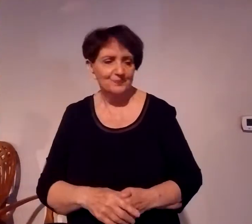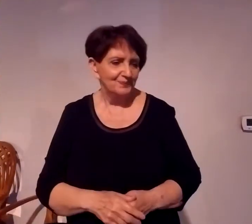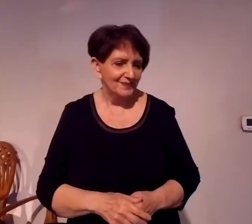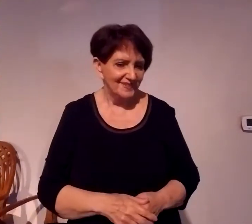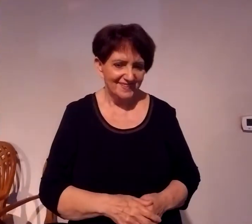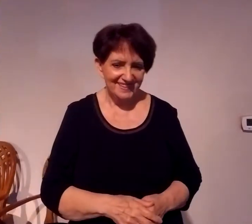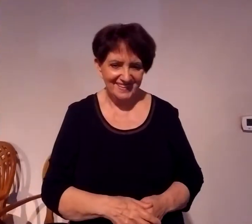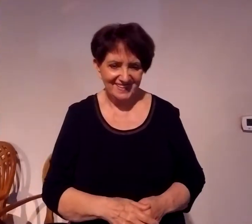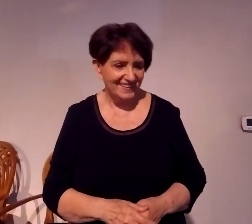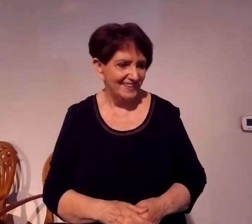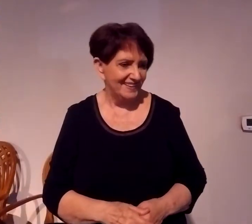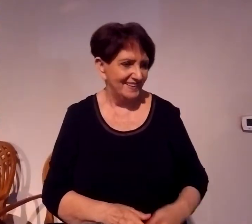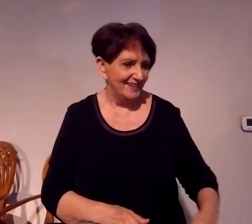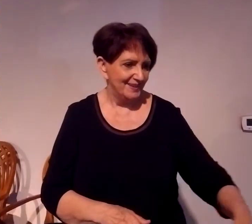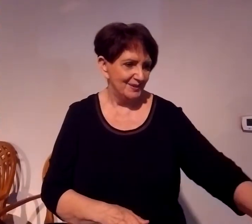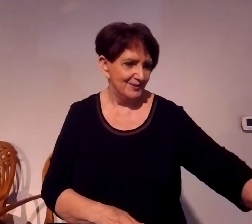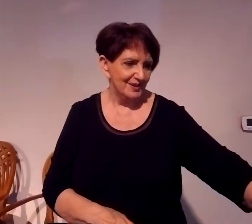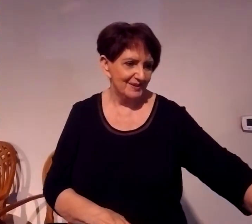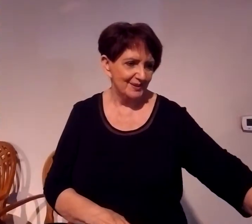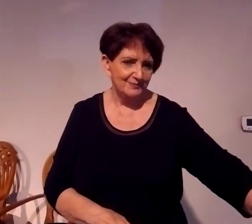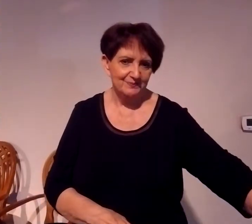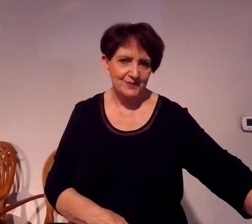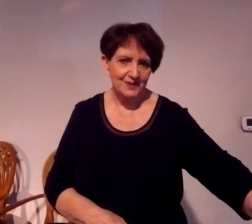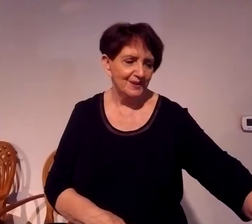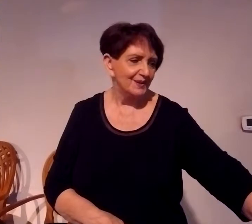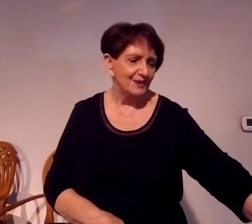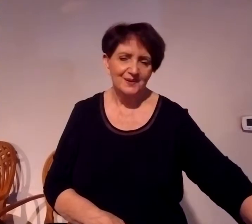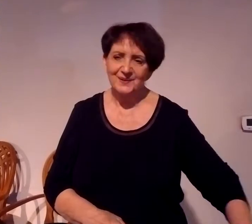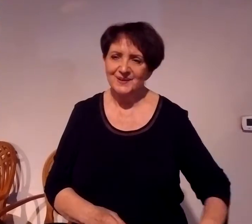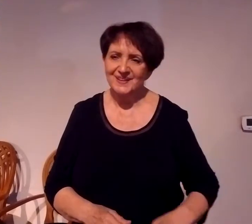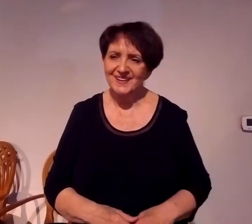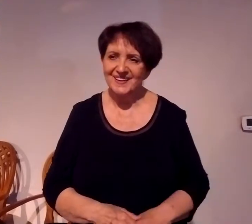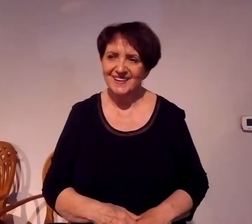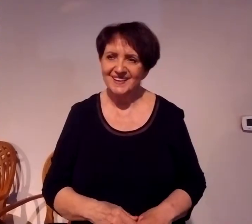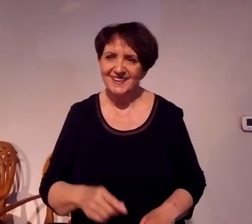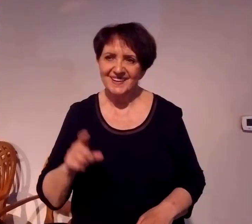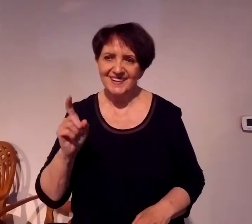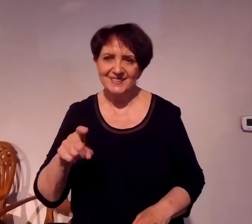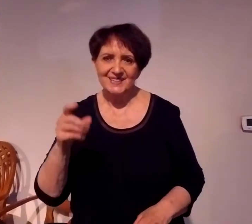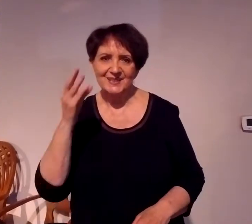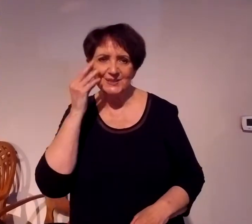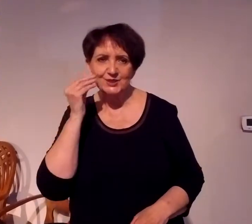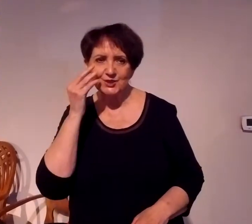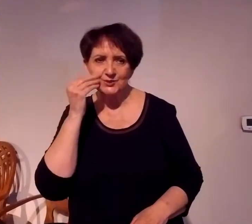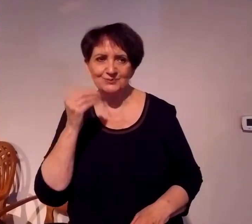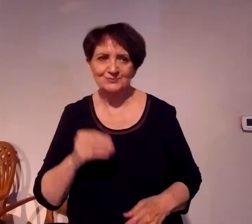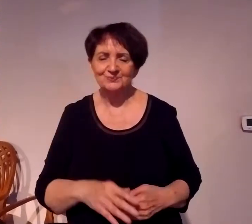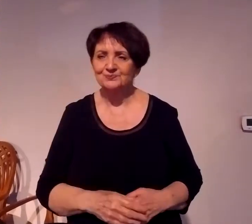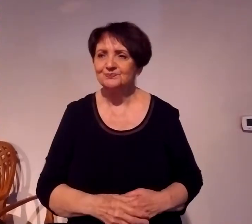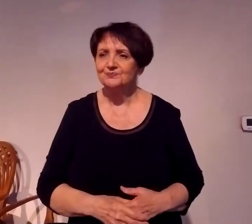I have a Kleenex, please? I needed a Kleenex at the first service. Holy moly. Thank you.